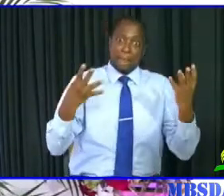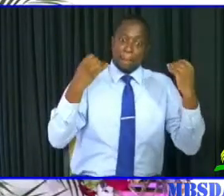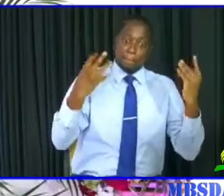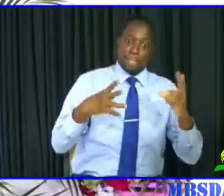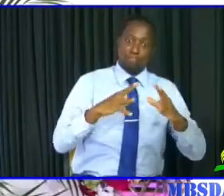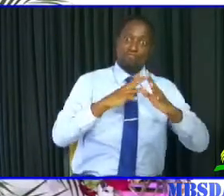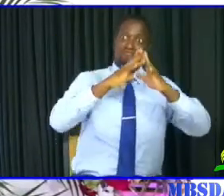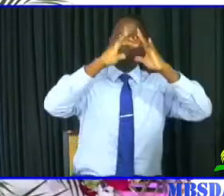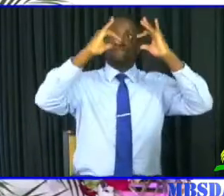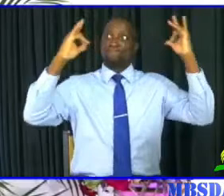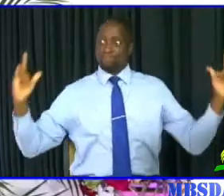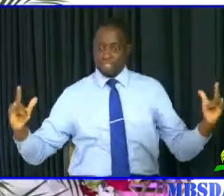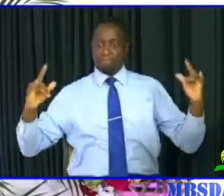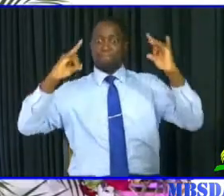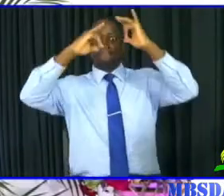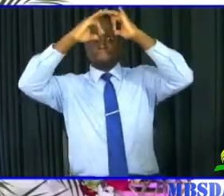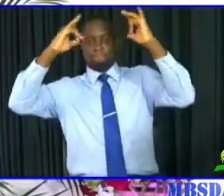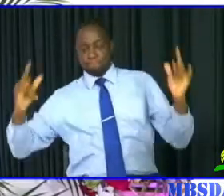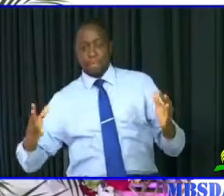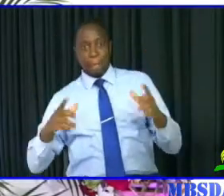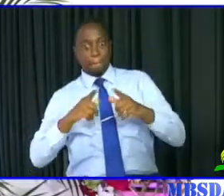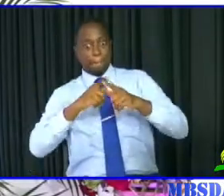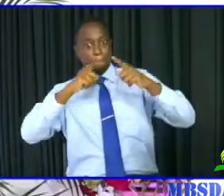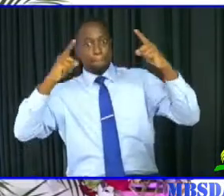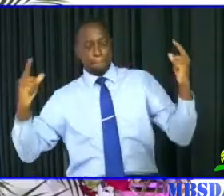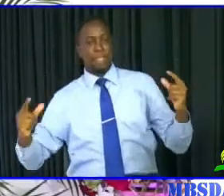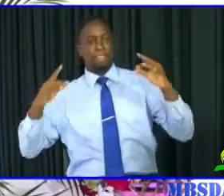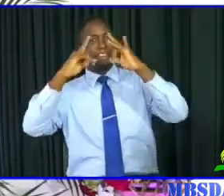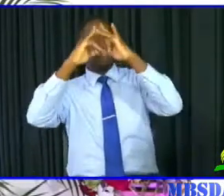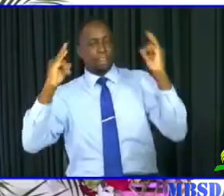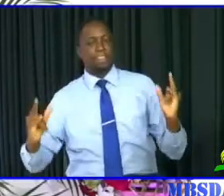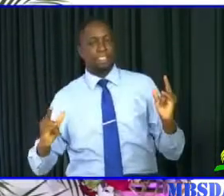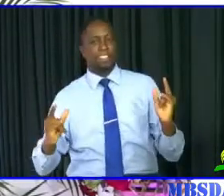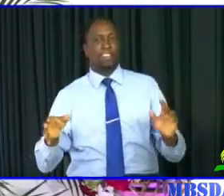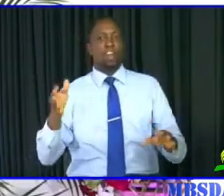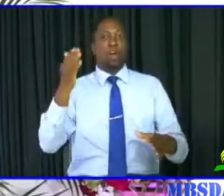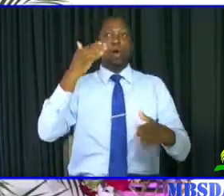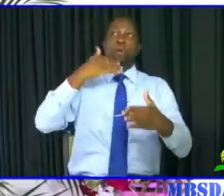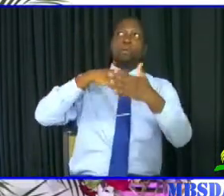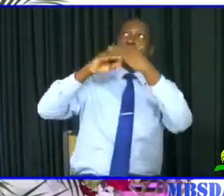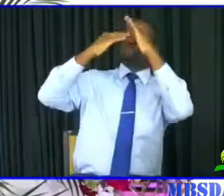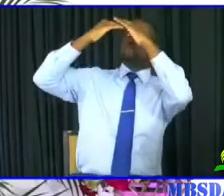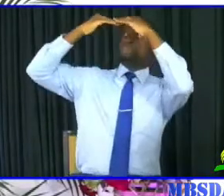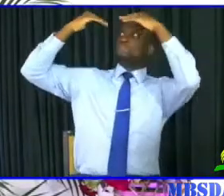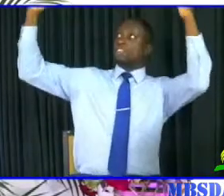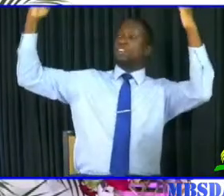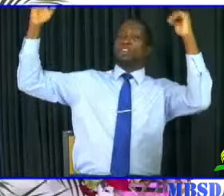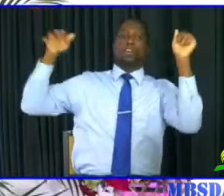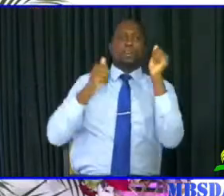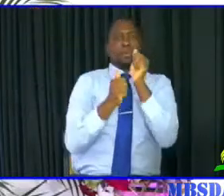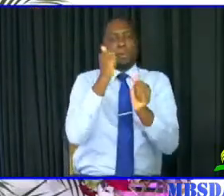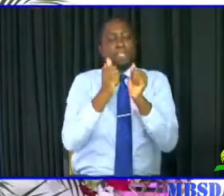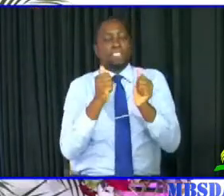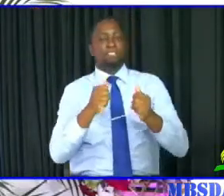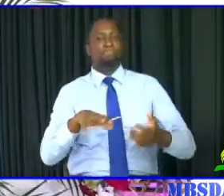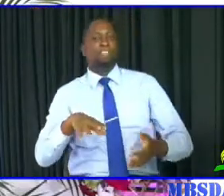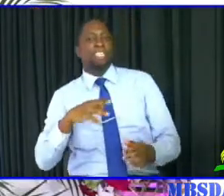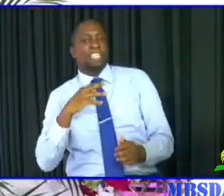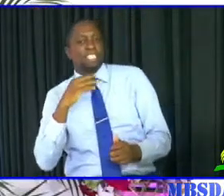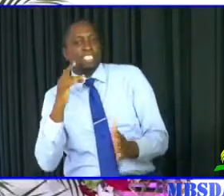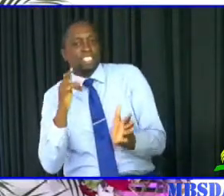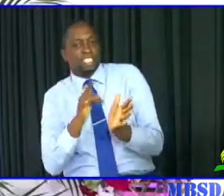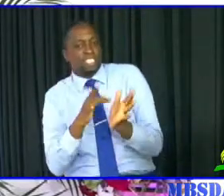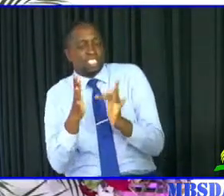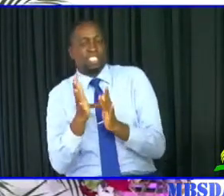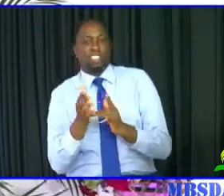that you've got a mansion up in yonder, which Jesus has gone to prepare for you, and you